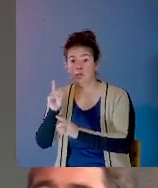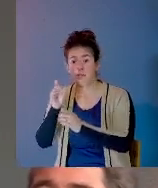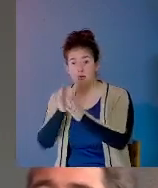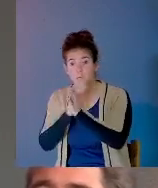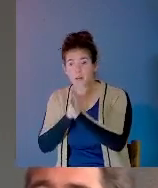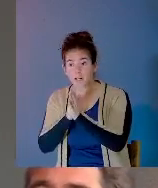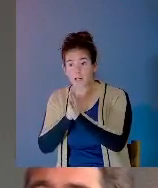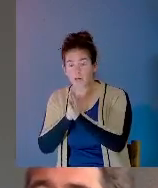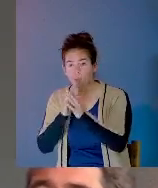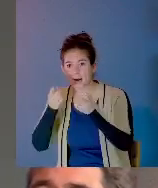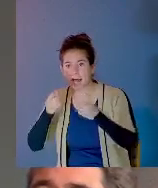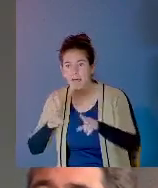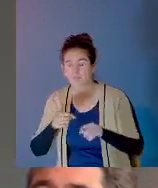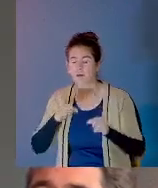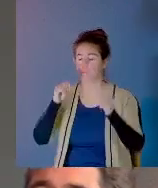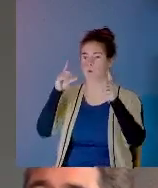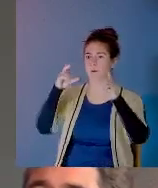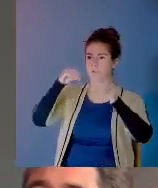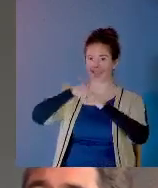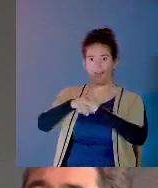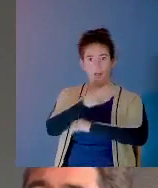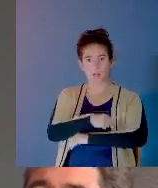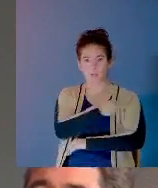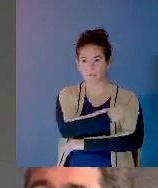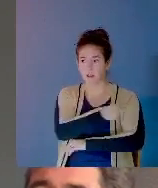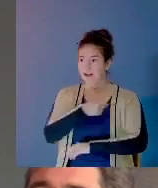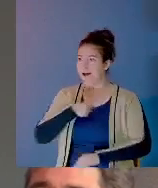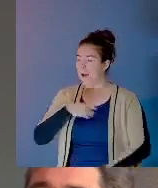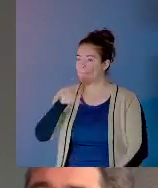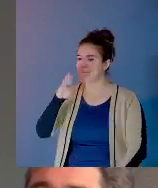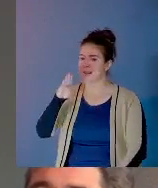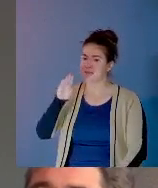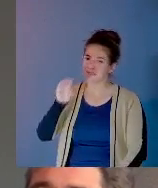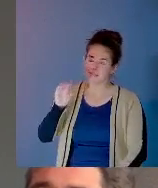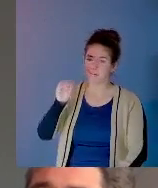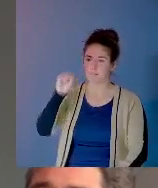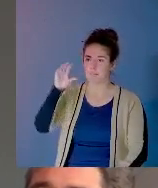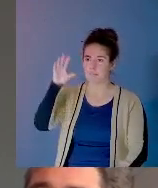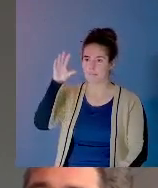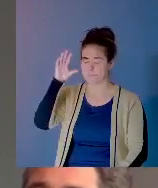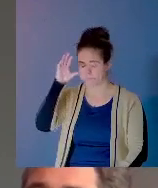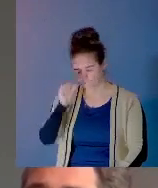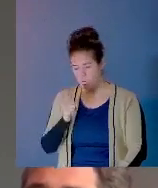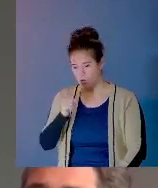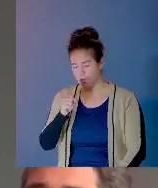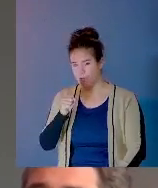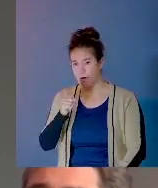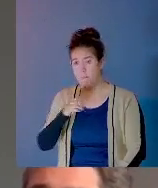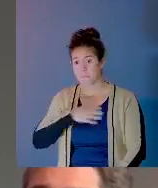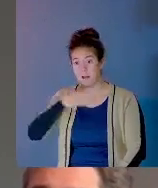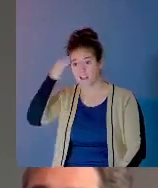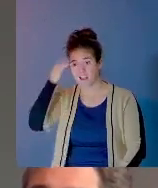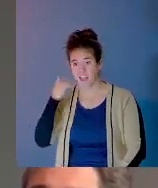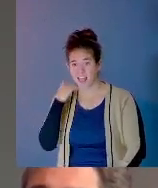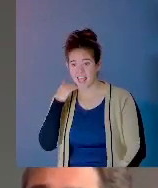And what happened was I had blacked out. My head slammed against the road out